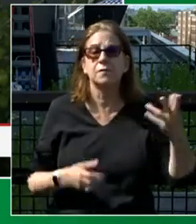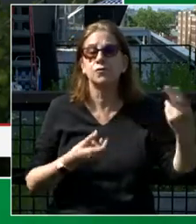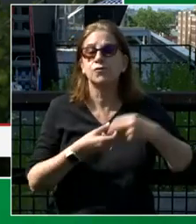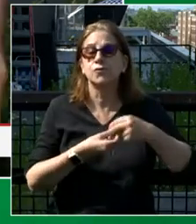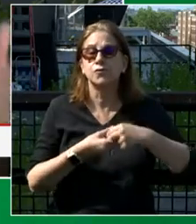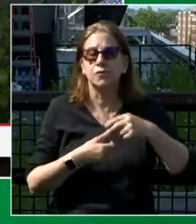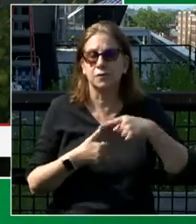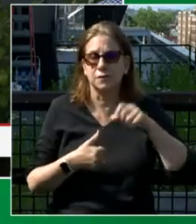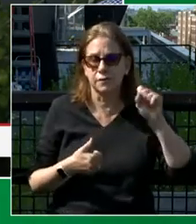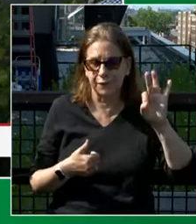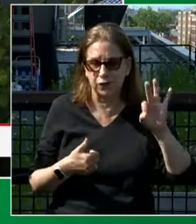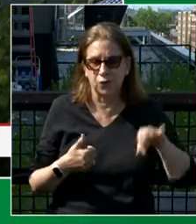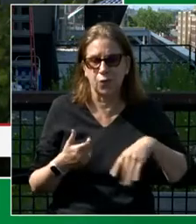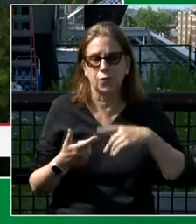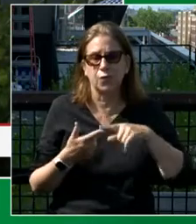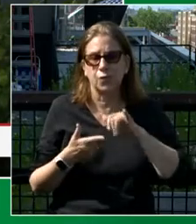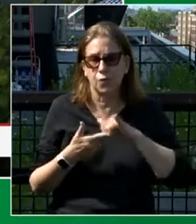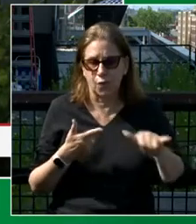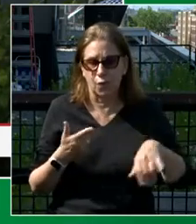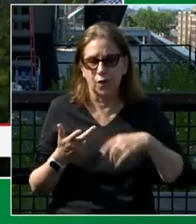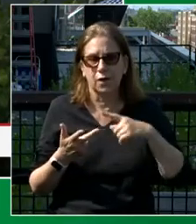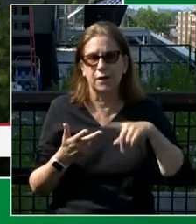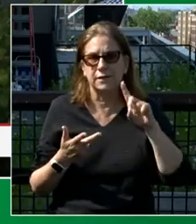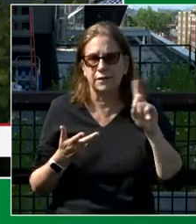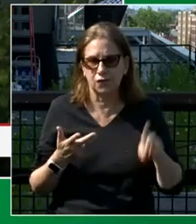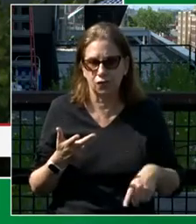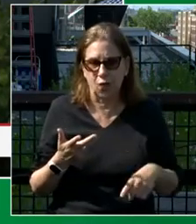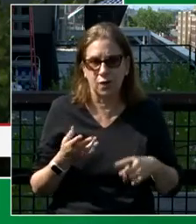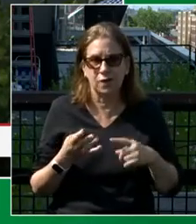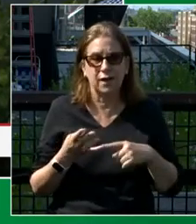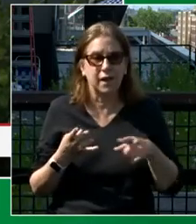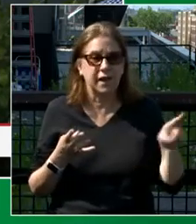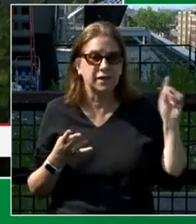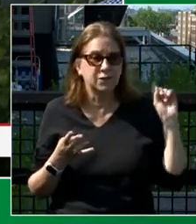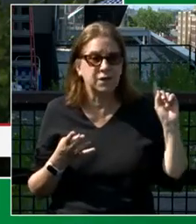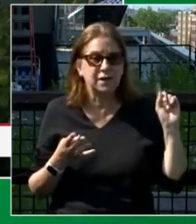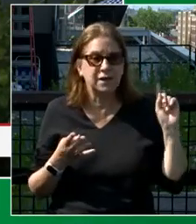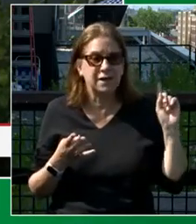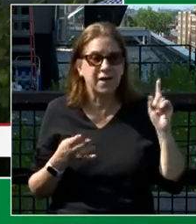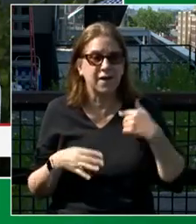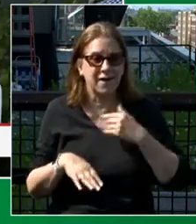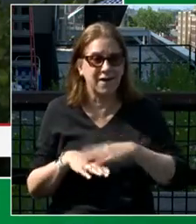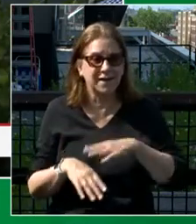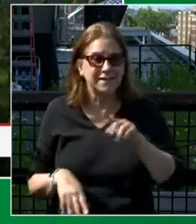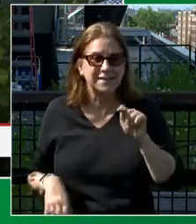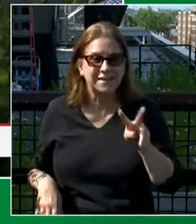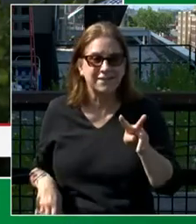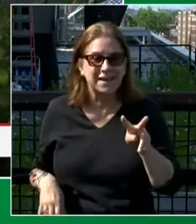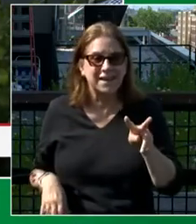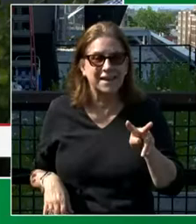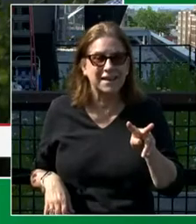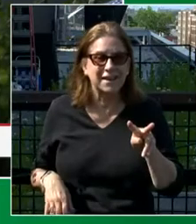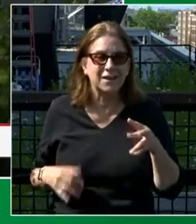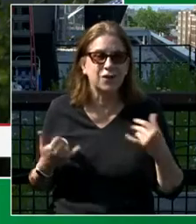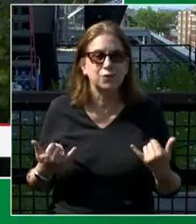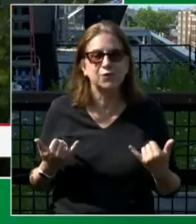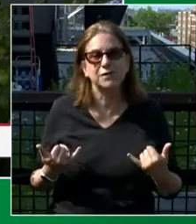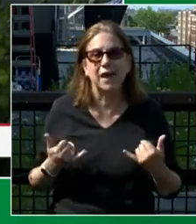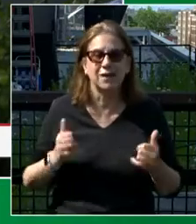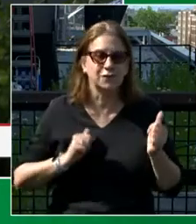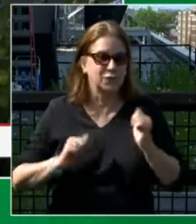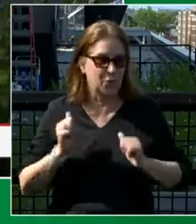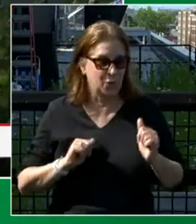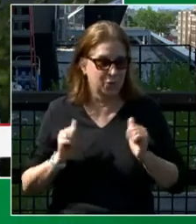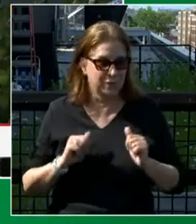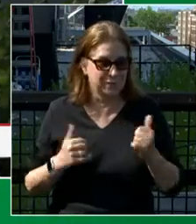to the point that like now we were on the Today Show last week, not for cooking, which is which I think is even better, that we were on